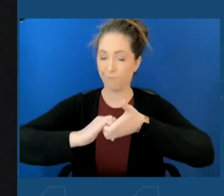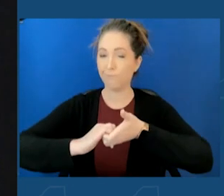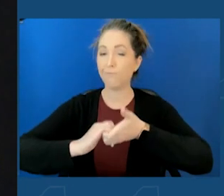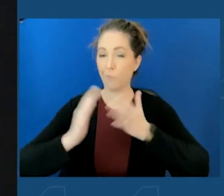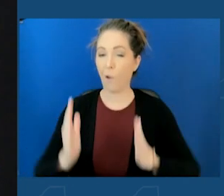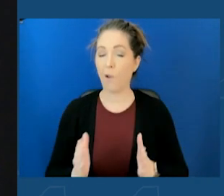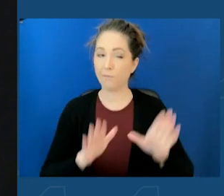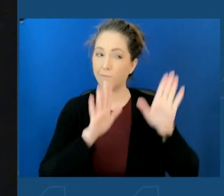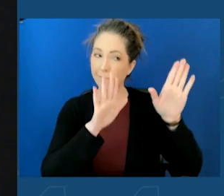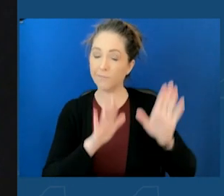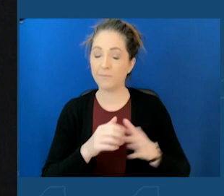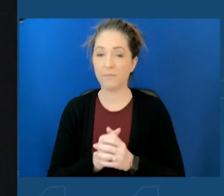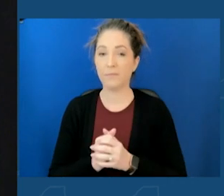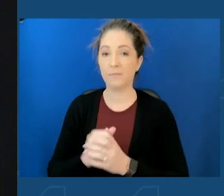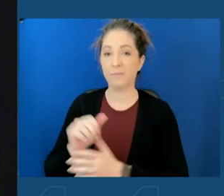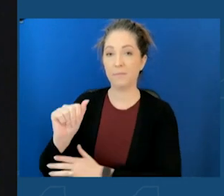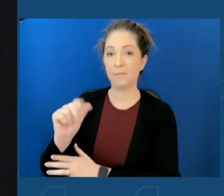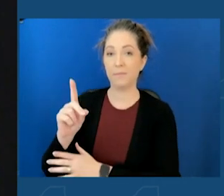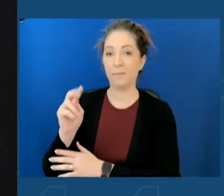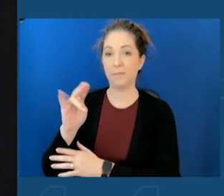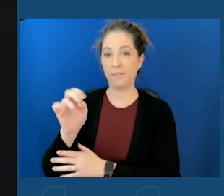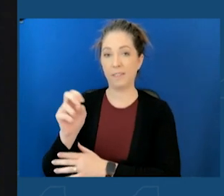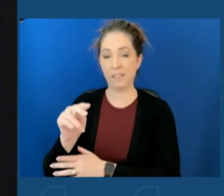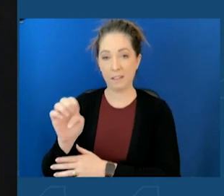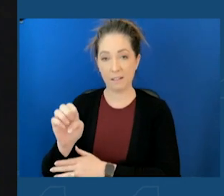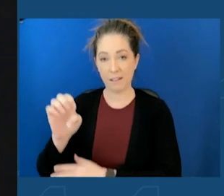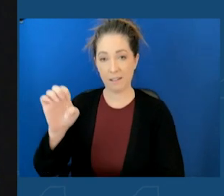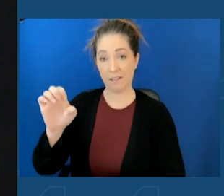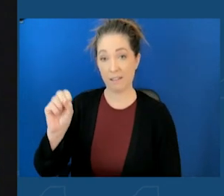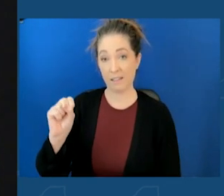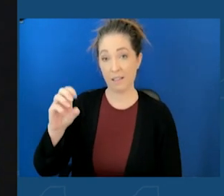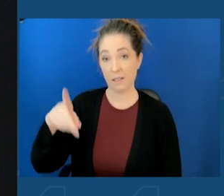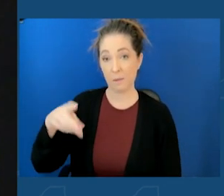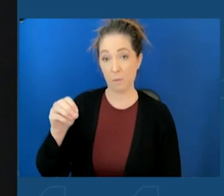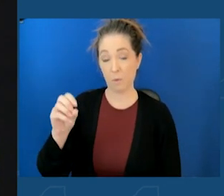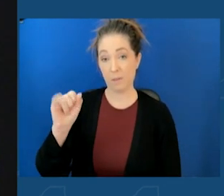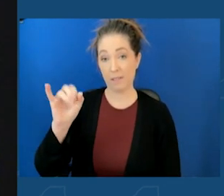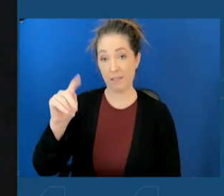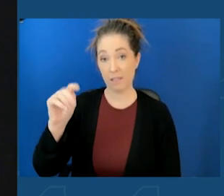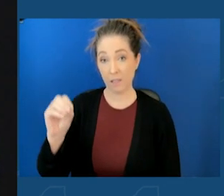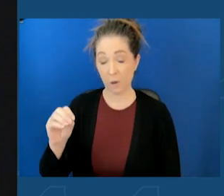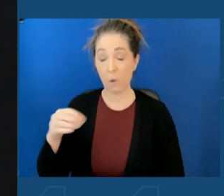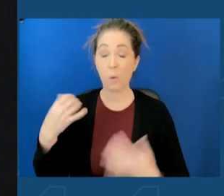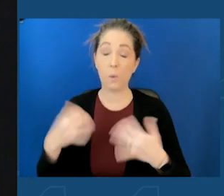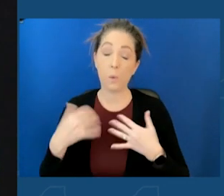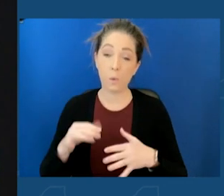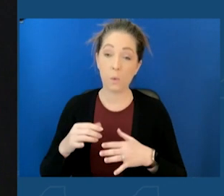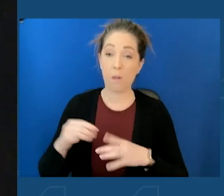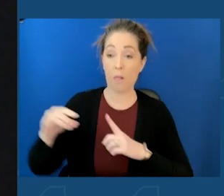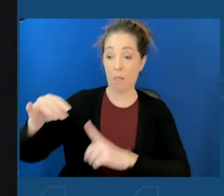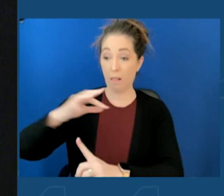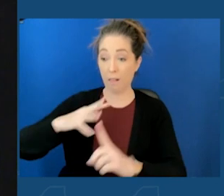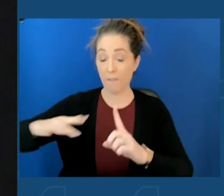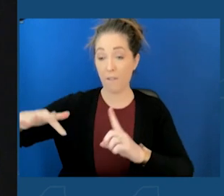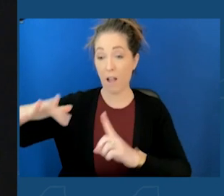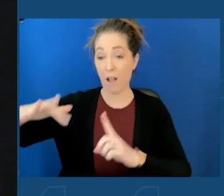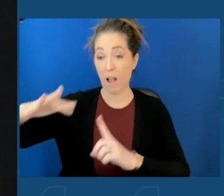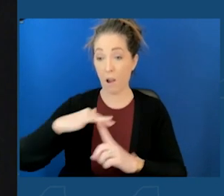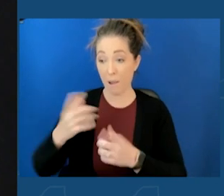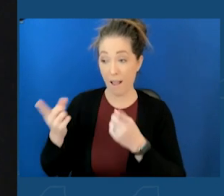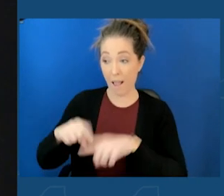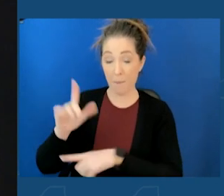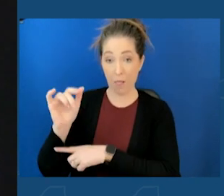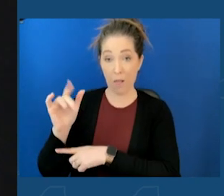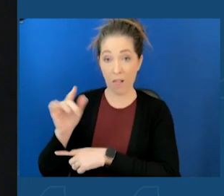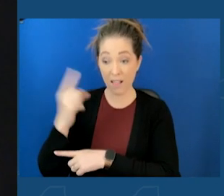Adrian Esposito, Citizens Campaign for the Environment. Nothing of consequence related to the environment happens on Long Island without you being involved in